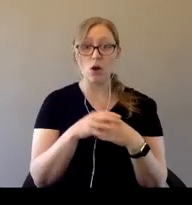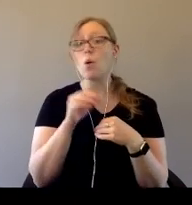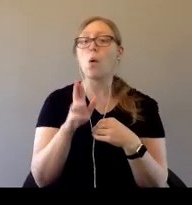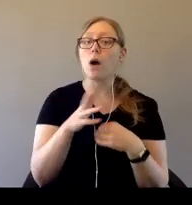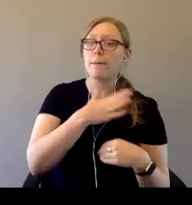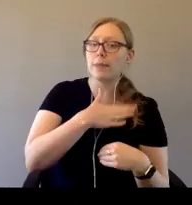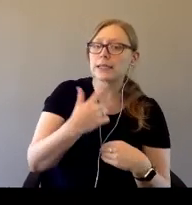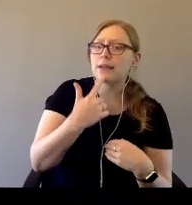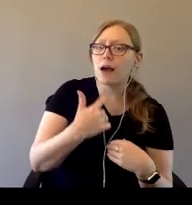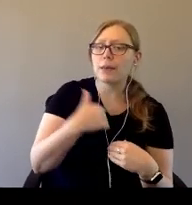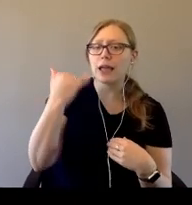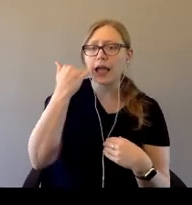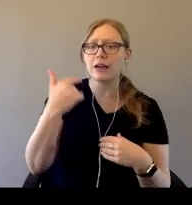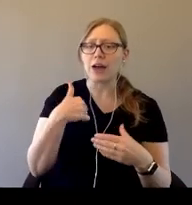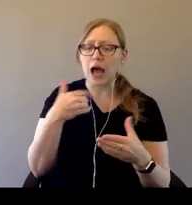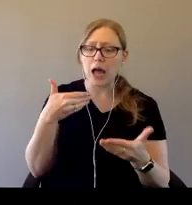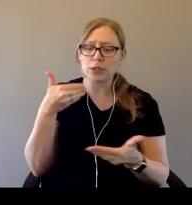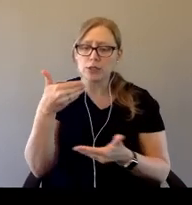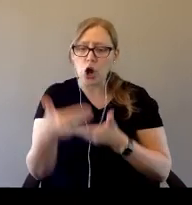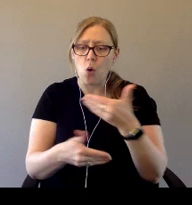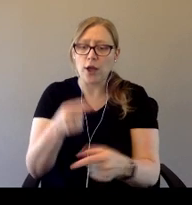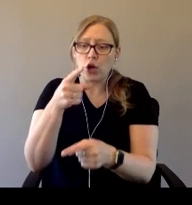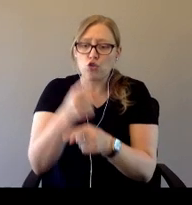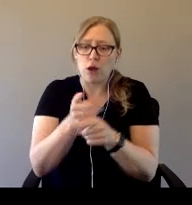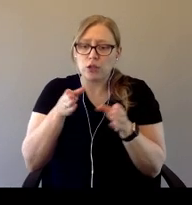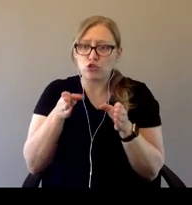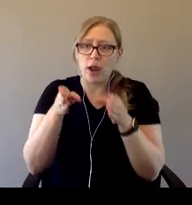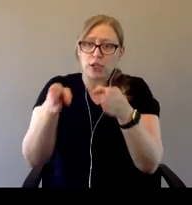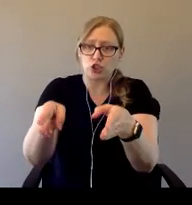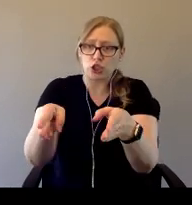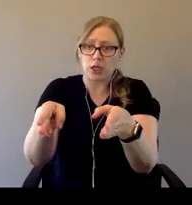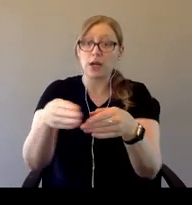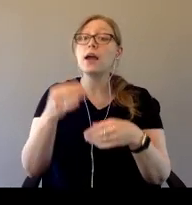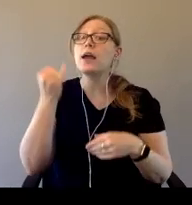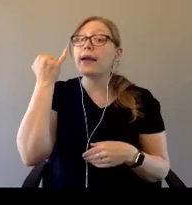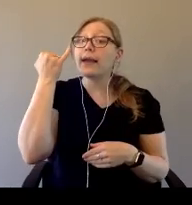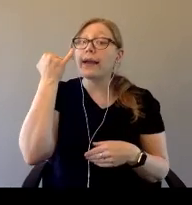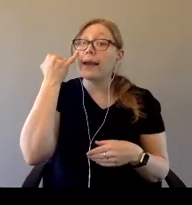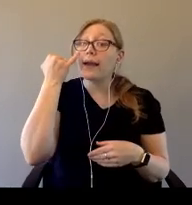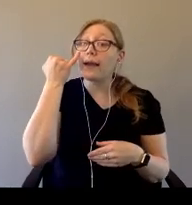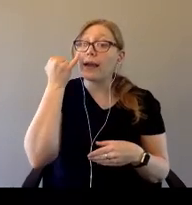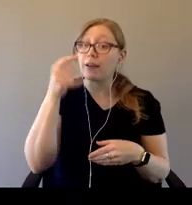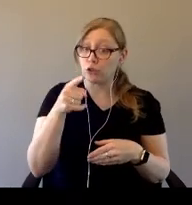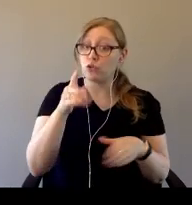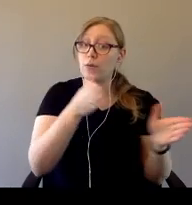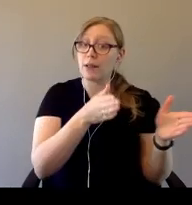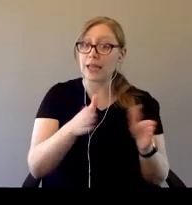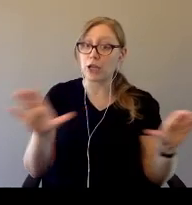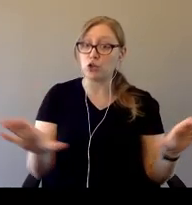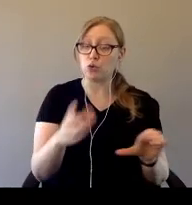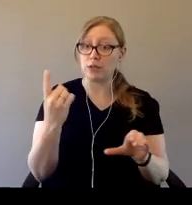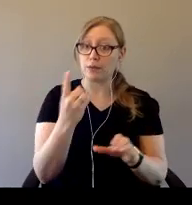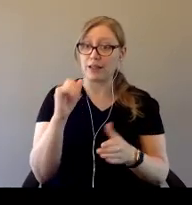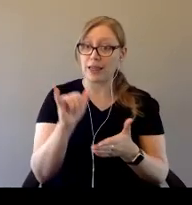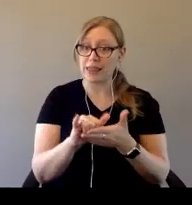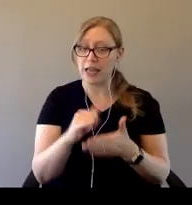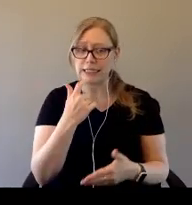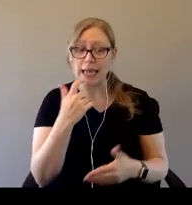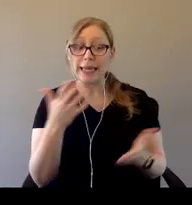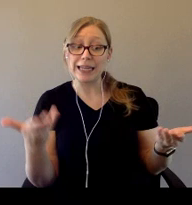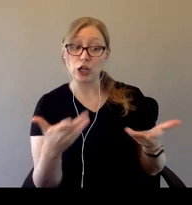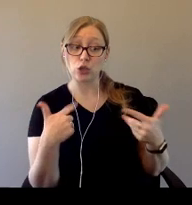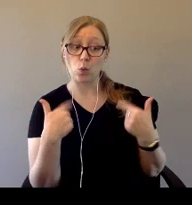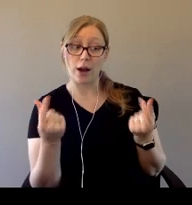you please tell me if I am going in the right direction? Now, if you are going to do something like this, where it's a here's what I've done so